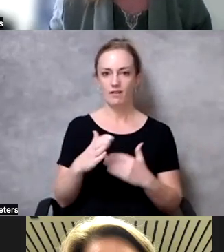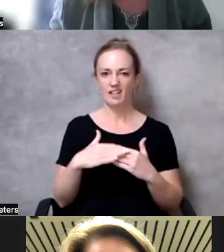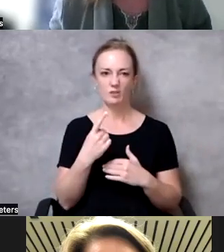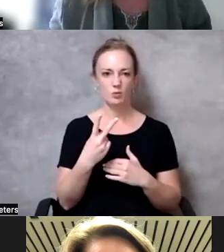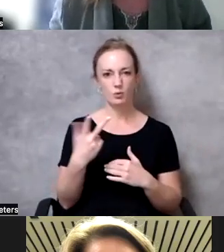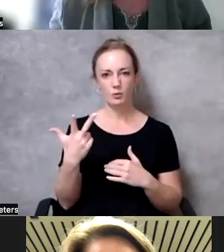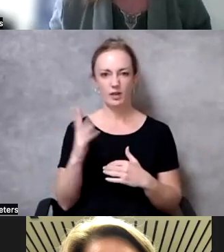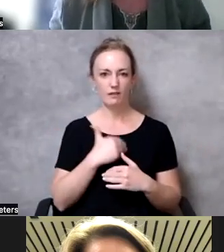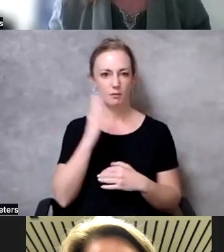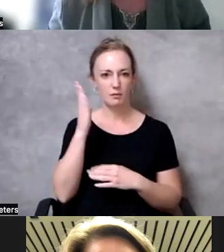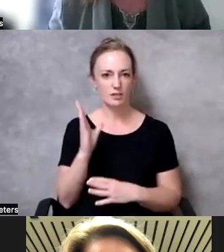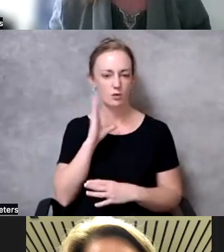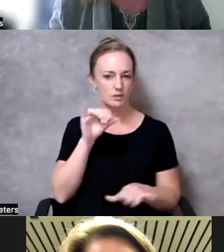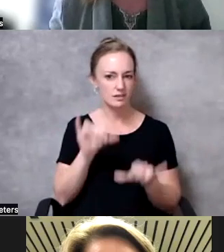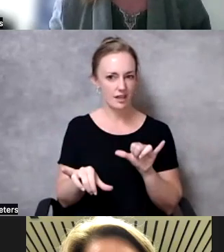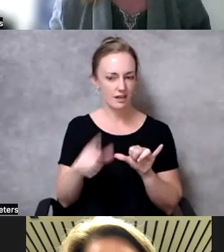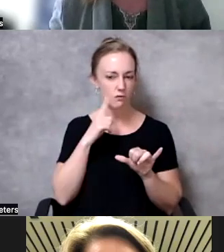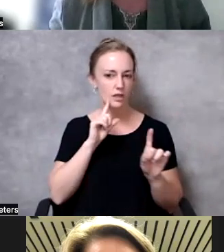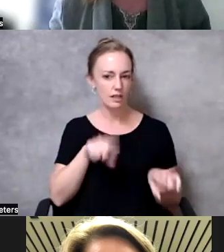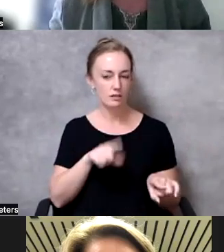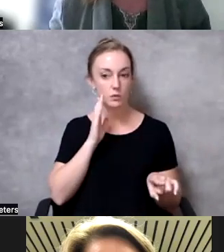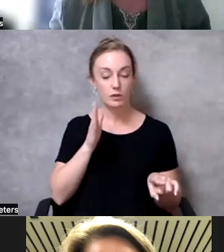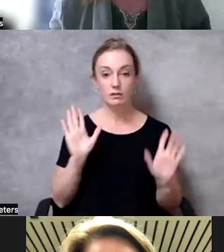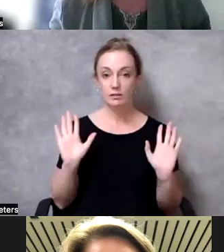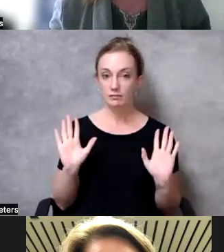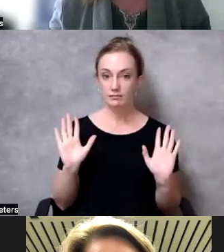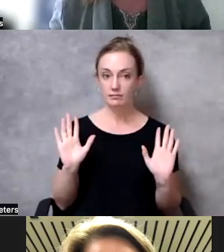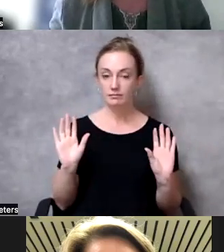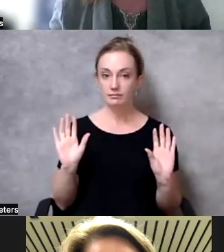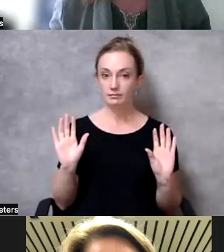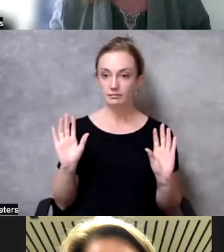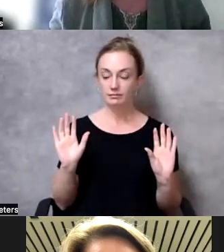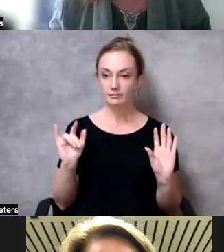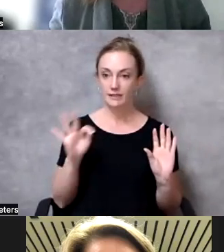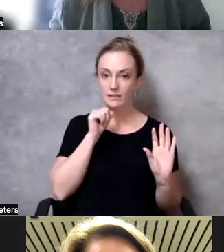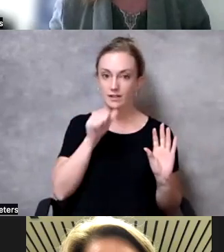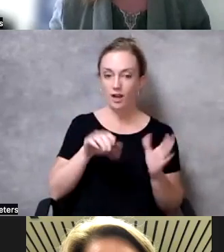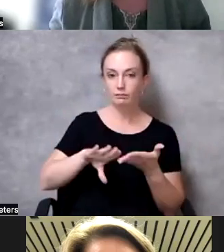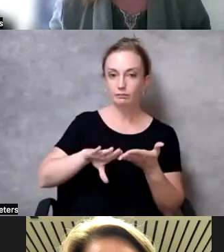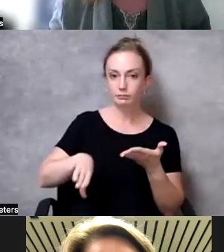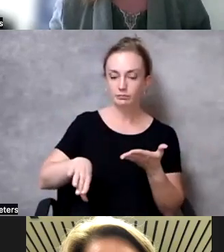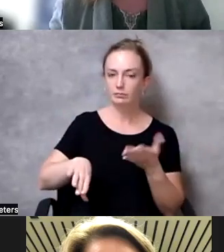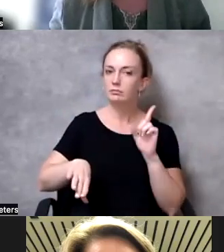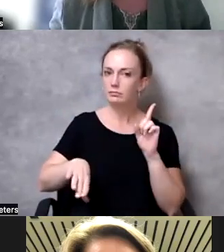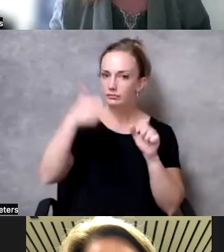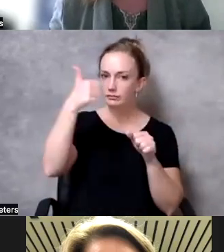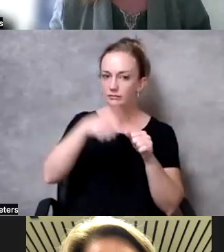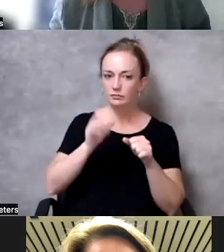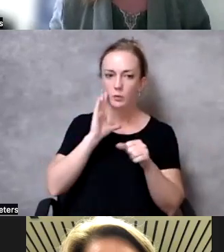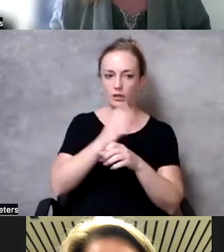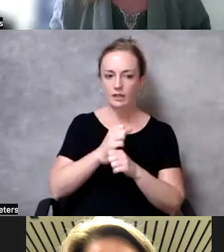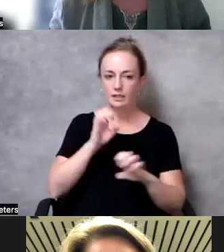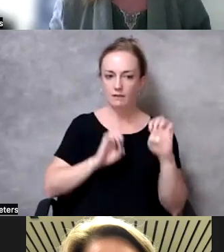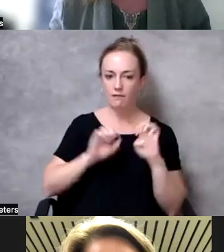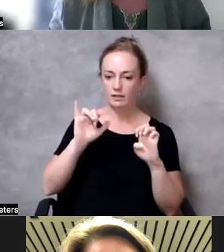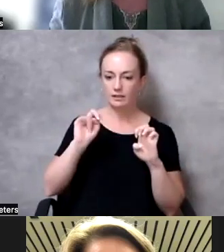of our presenters could stick around to answer those. Otherwise, everyone is free to go. Don't forget that you'll be receiving your evaluation link